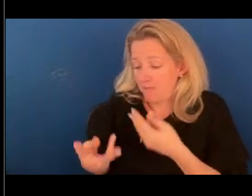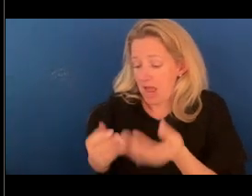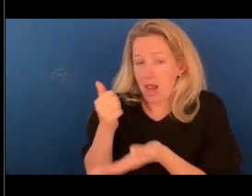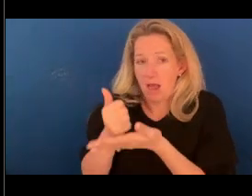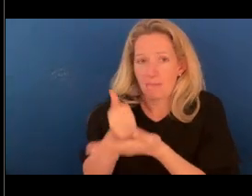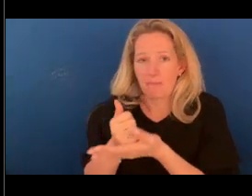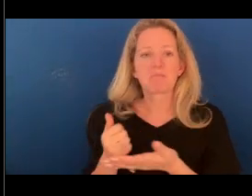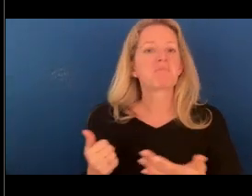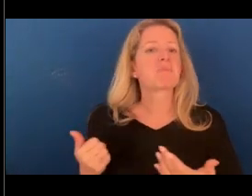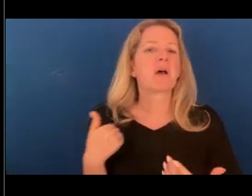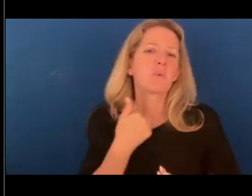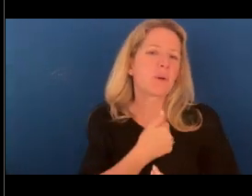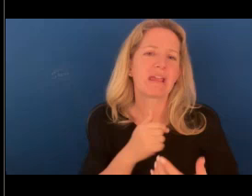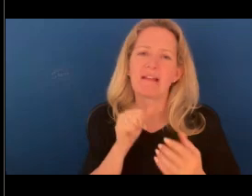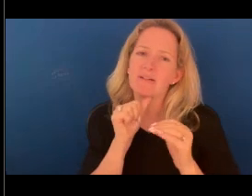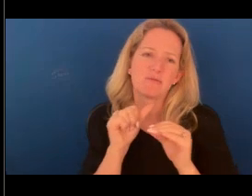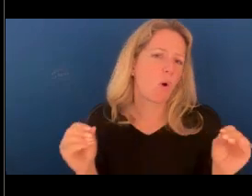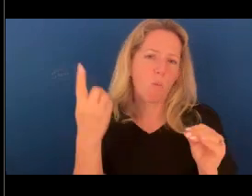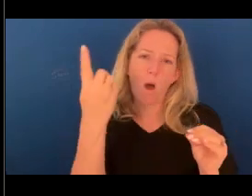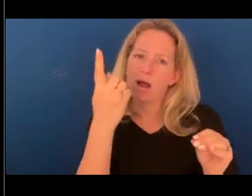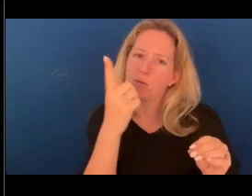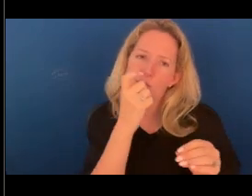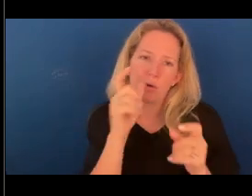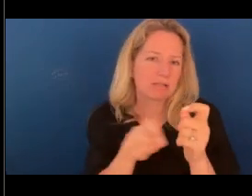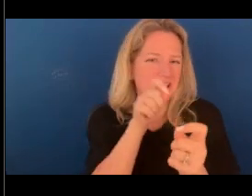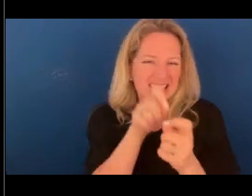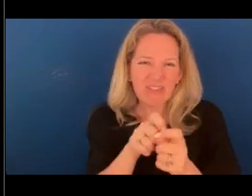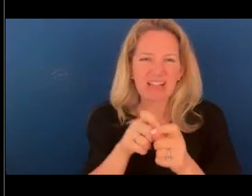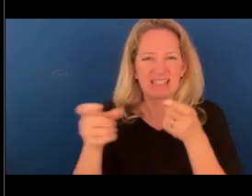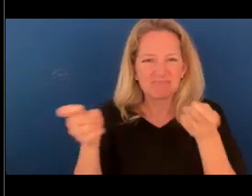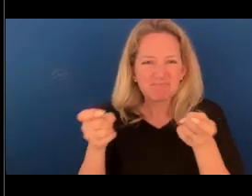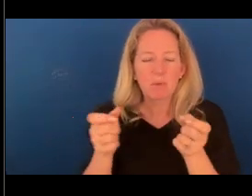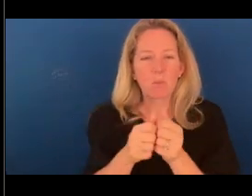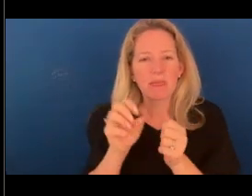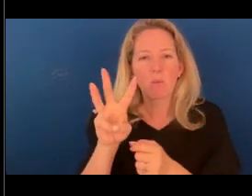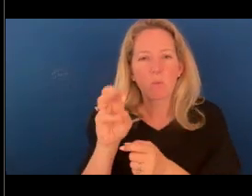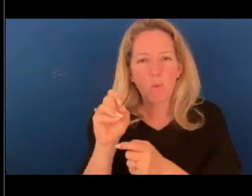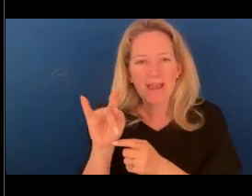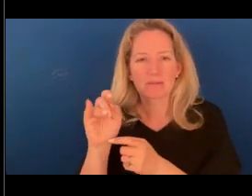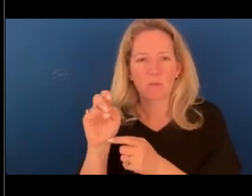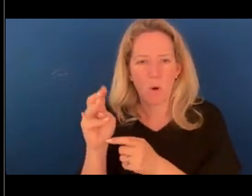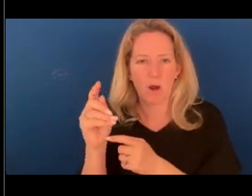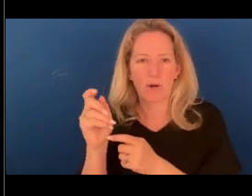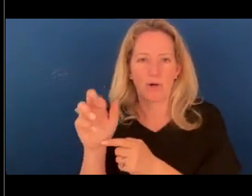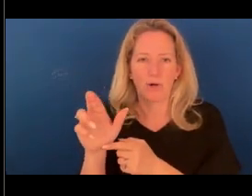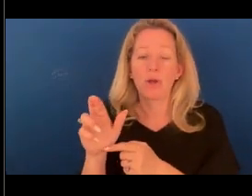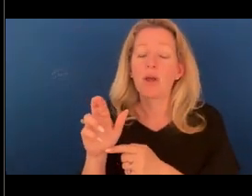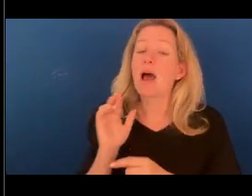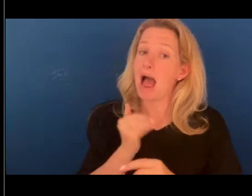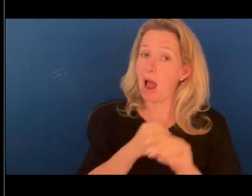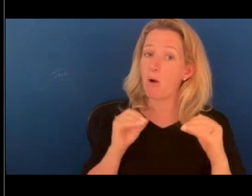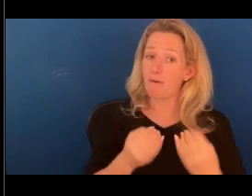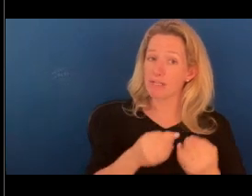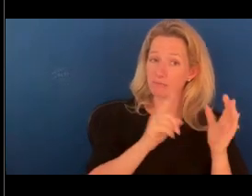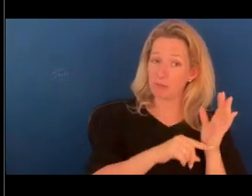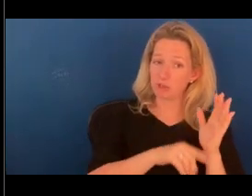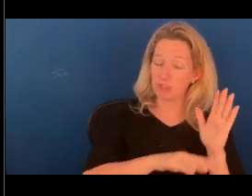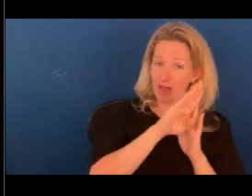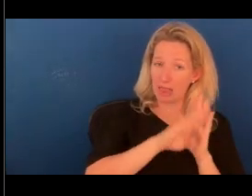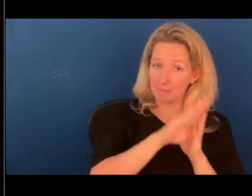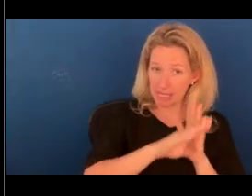in specifically to deal with the issue of wastewater. I know our Office of Research and Development has addressed that in